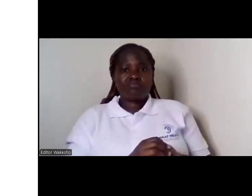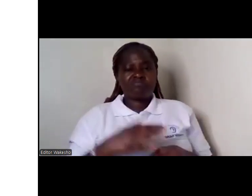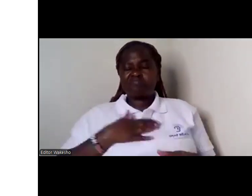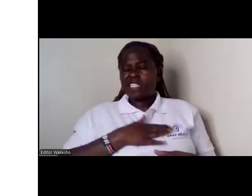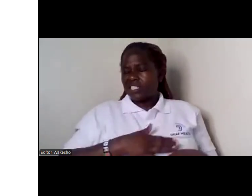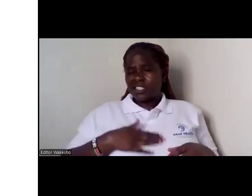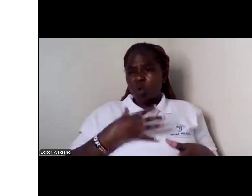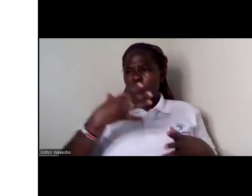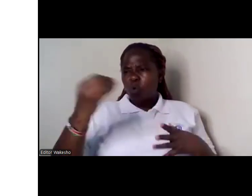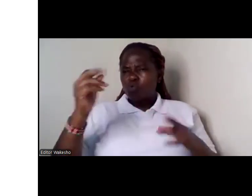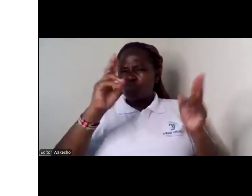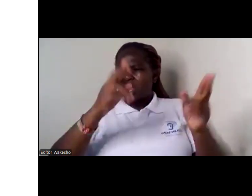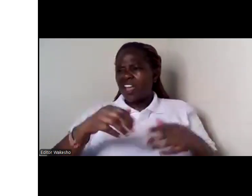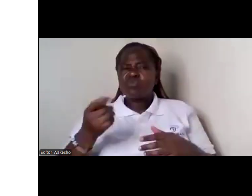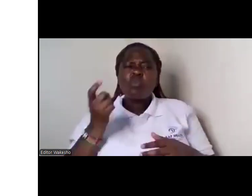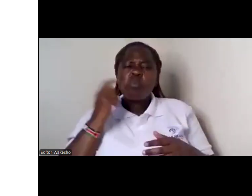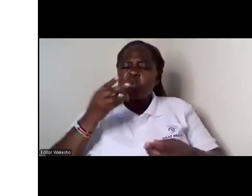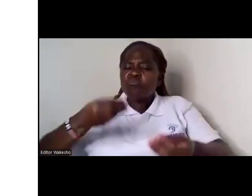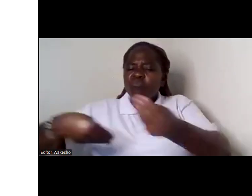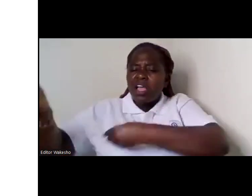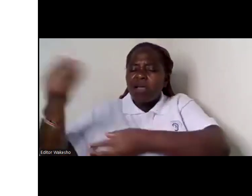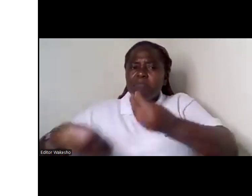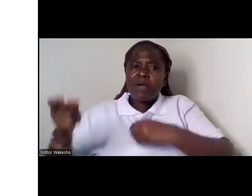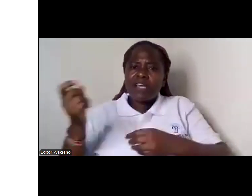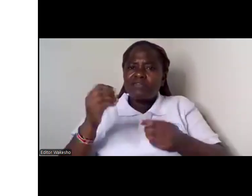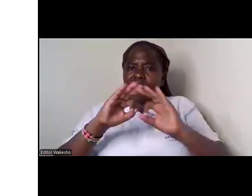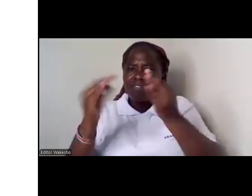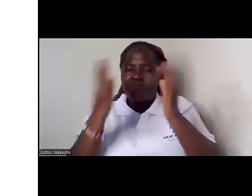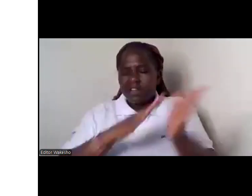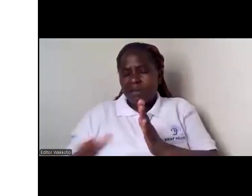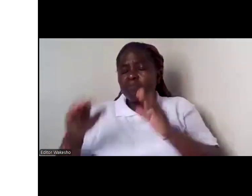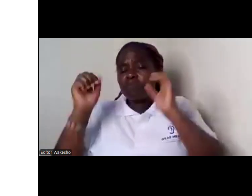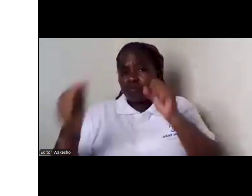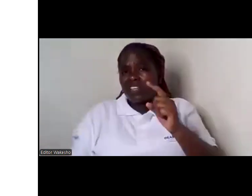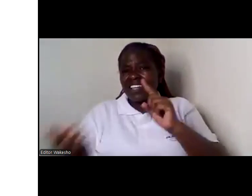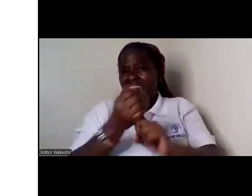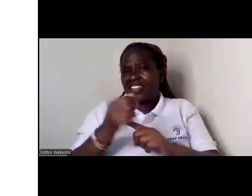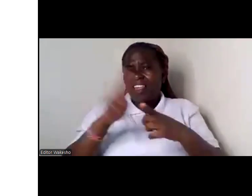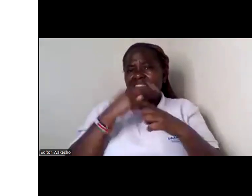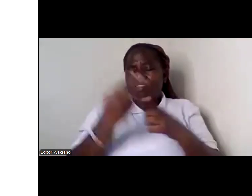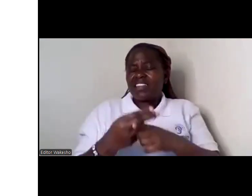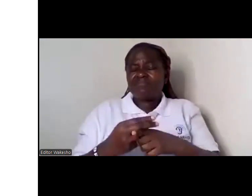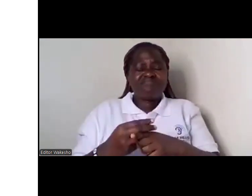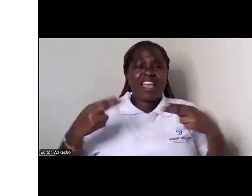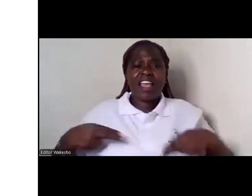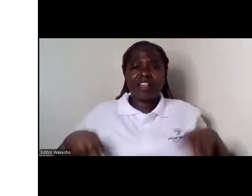getting contraceptive methods over the counter. You might get one that might actually make your problem worse.